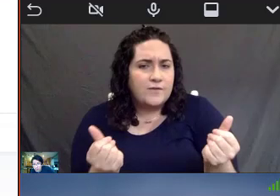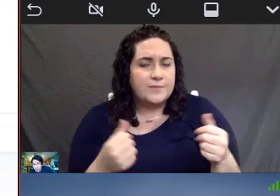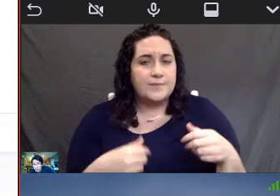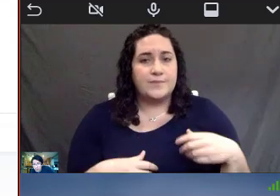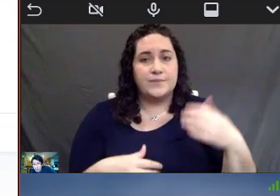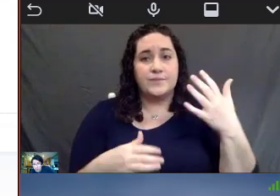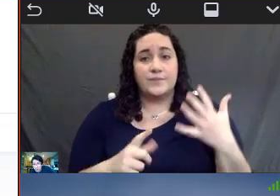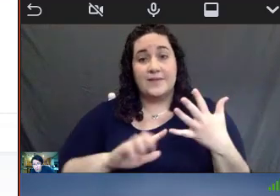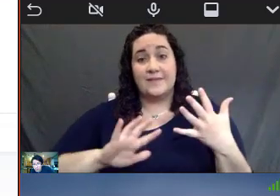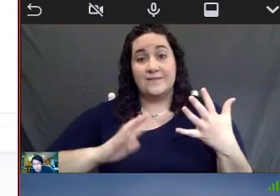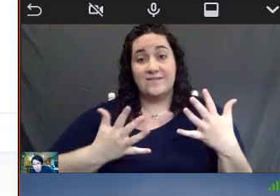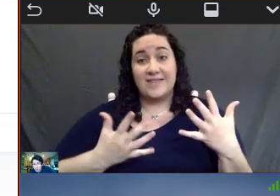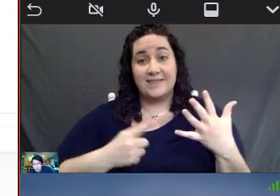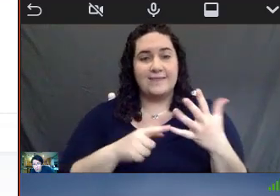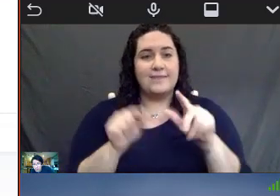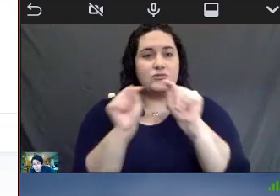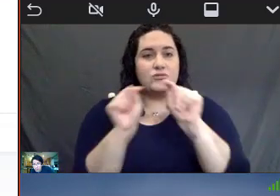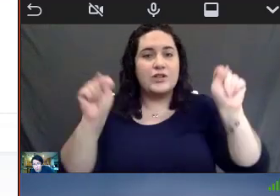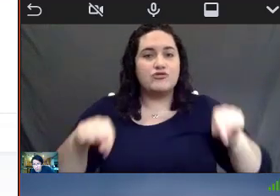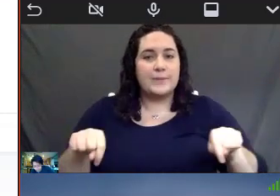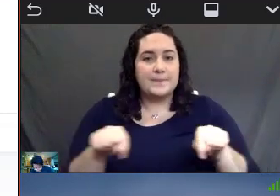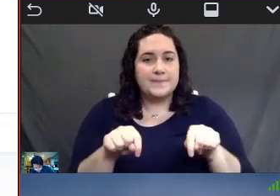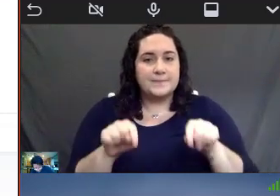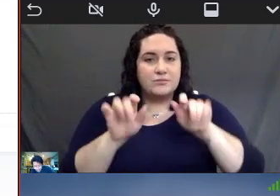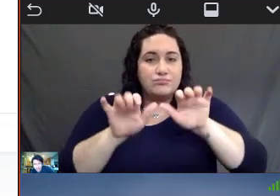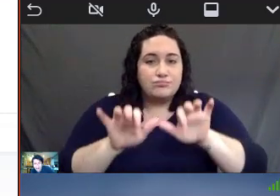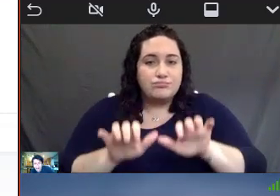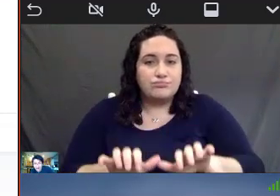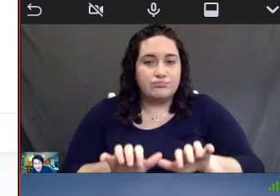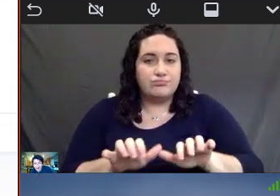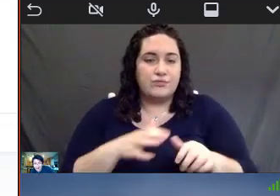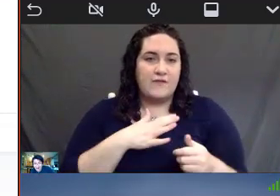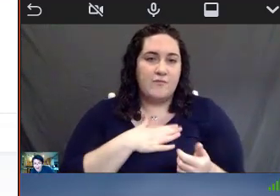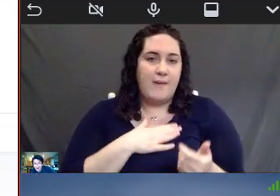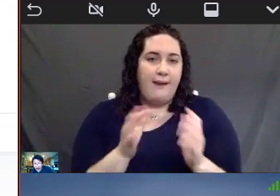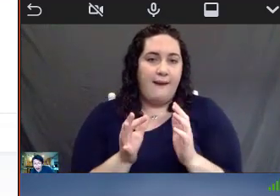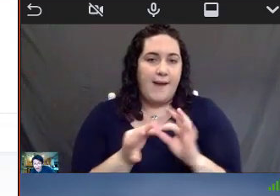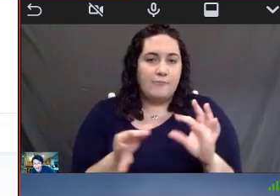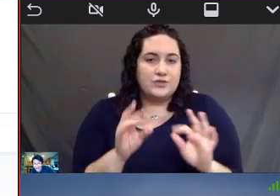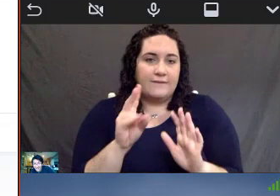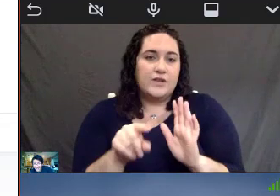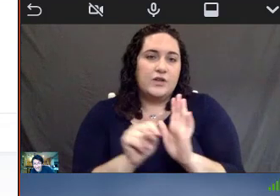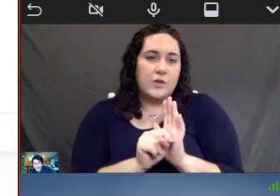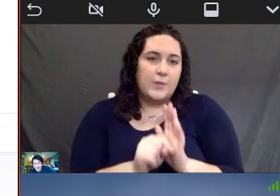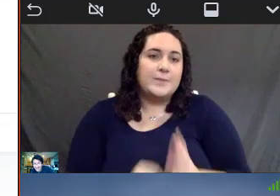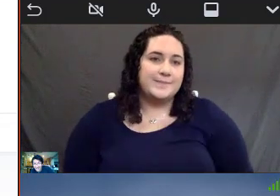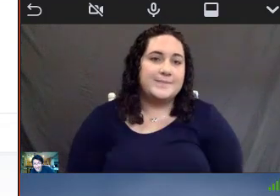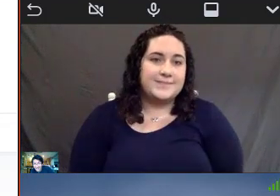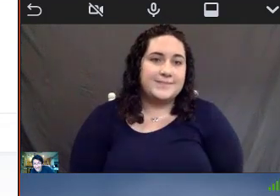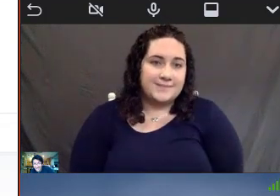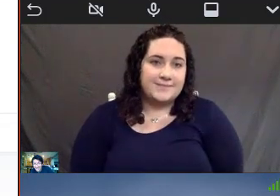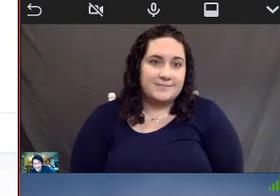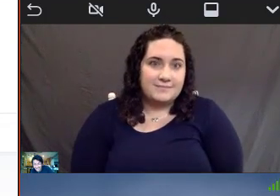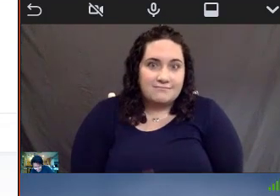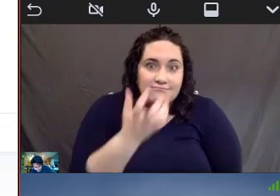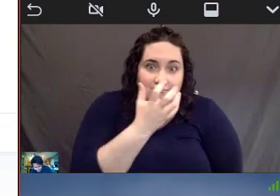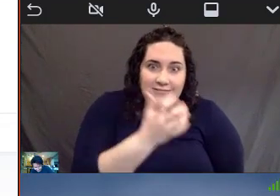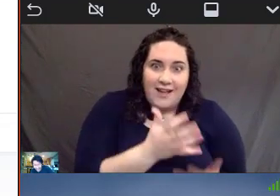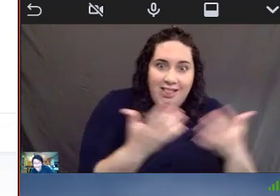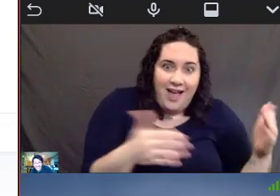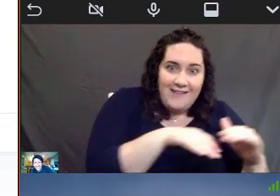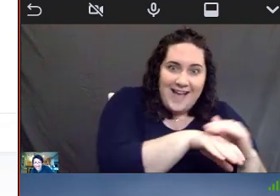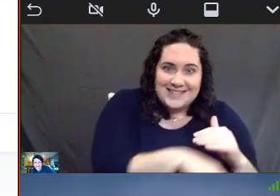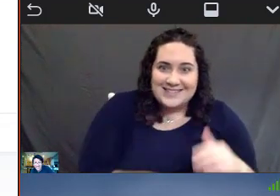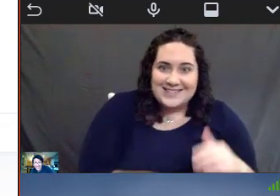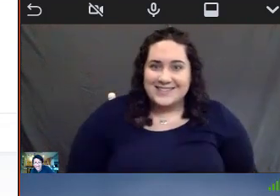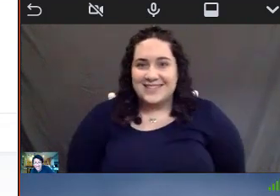that fully captioned video as well. So if you'd prefer to read that, you're welcome to do that as well. So we have that for all of